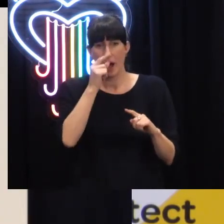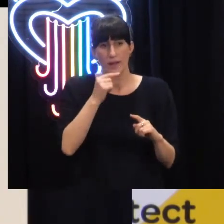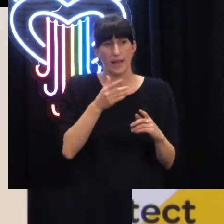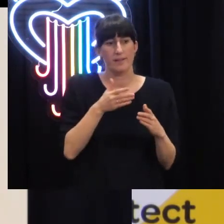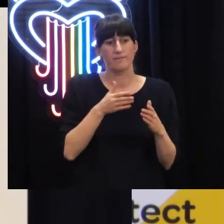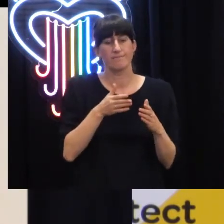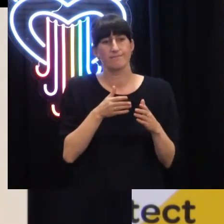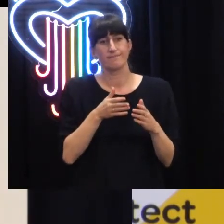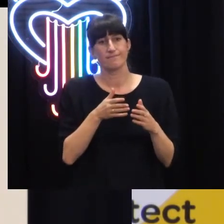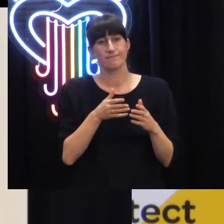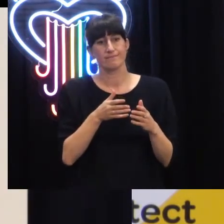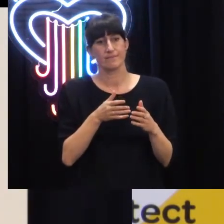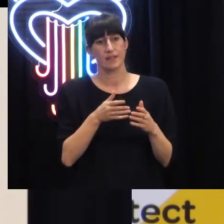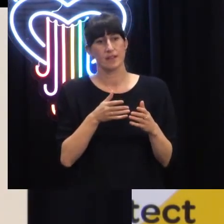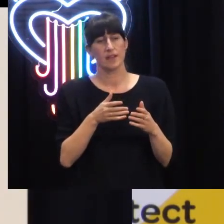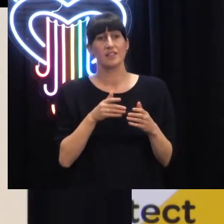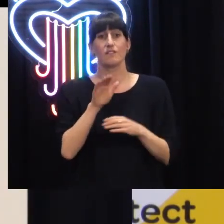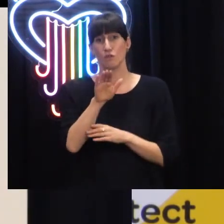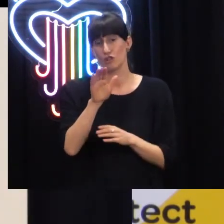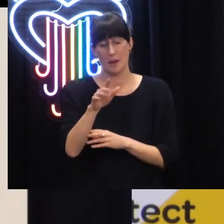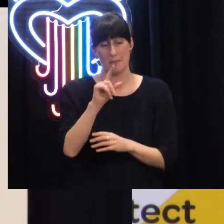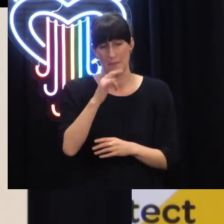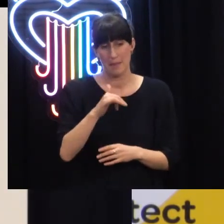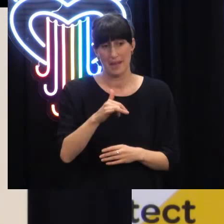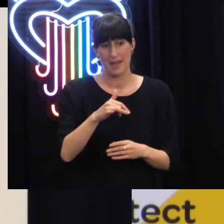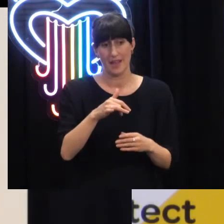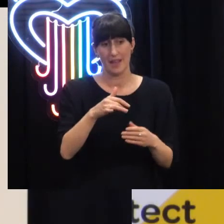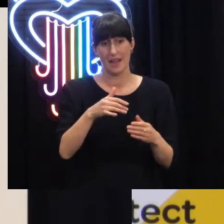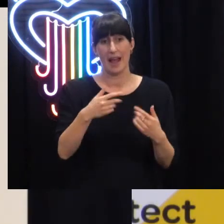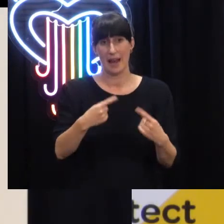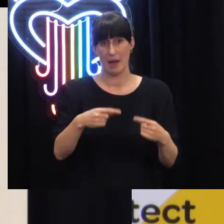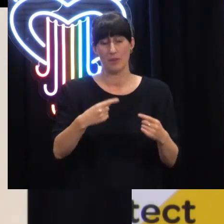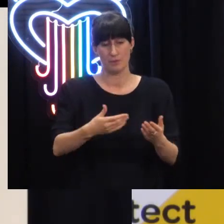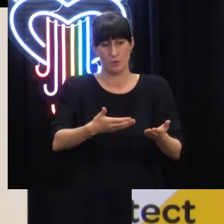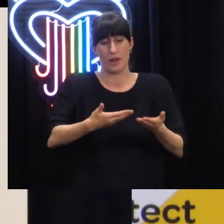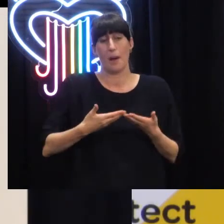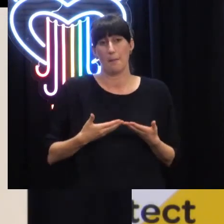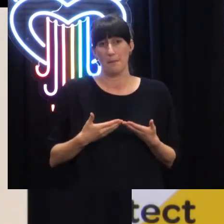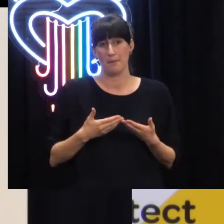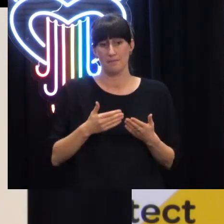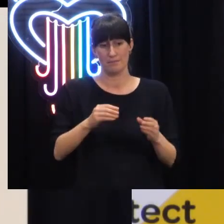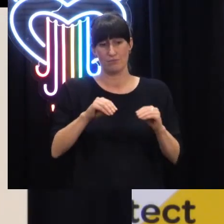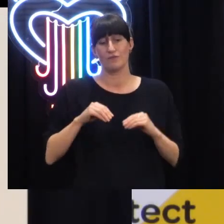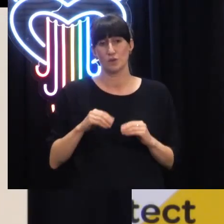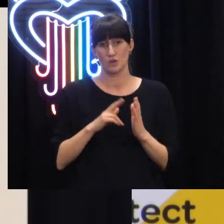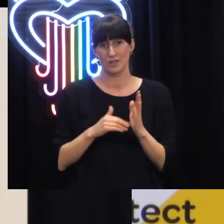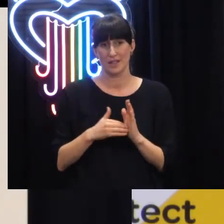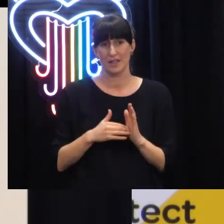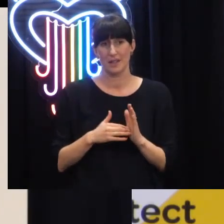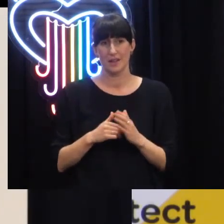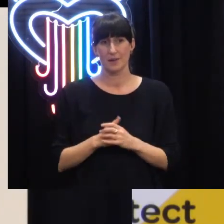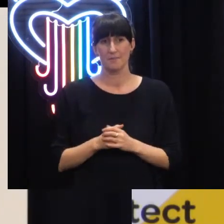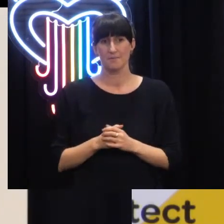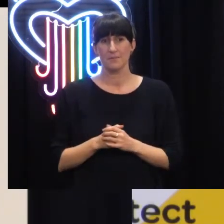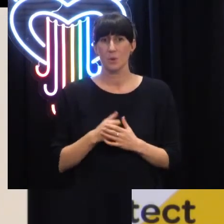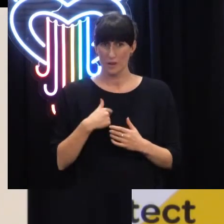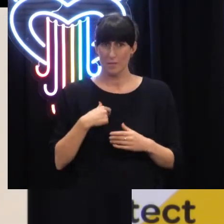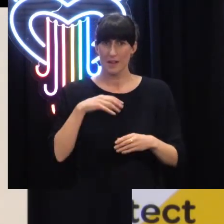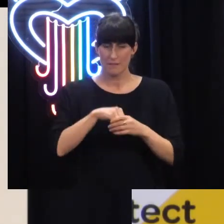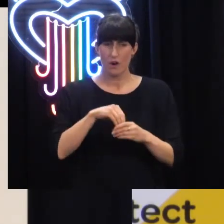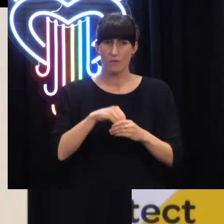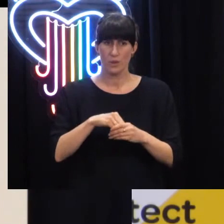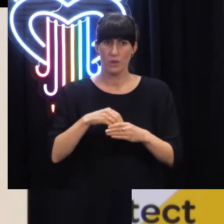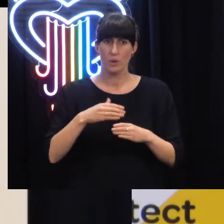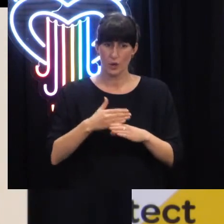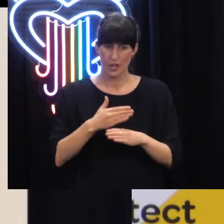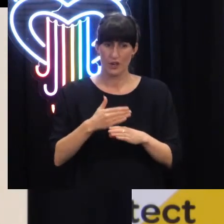in the future for resettlement. One thing that you will see is some of that work. We've already been a part of that effort, but what we need to do is then